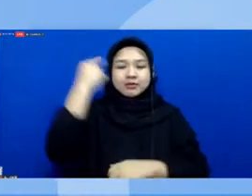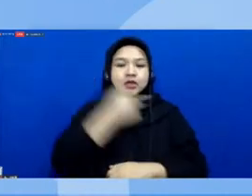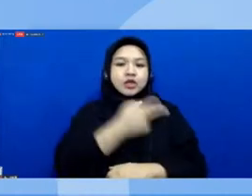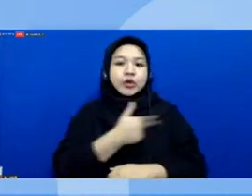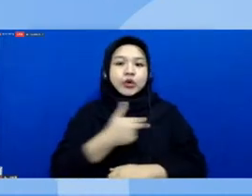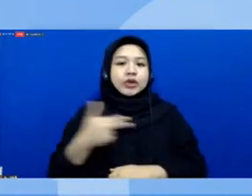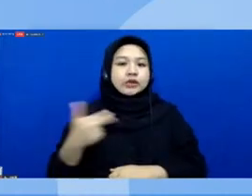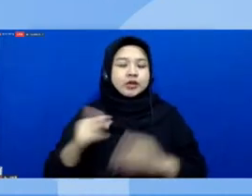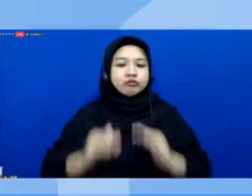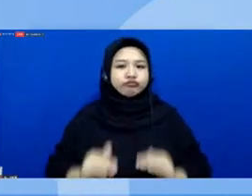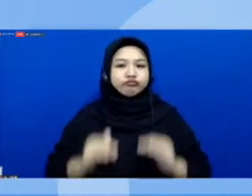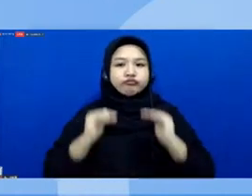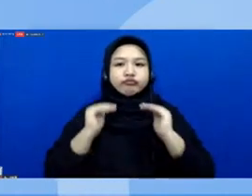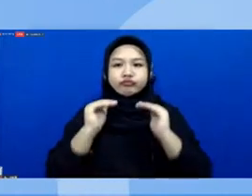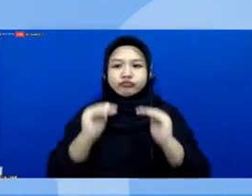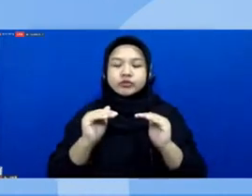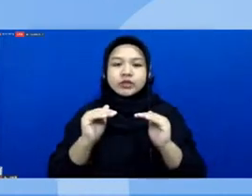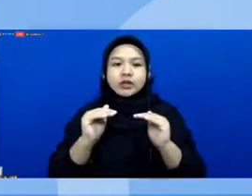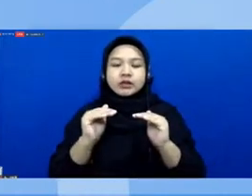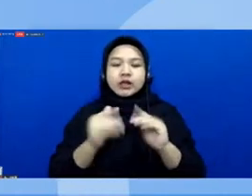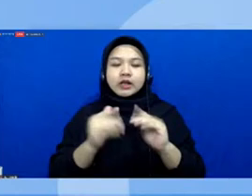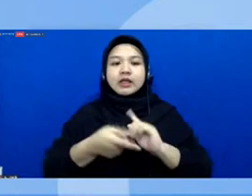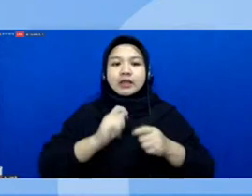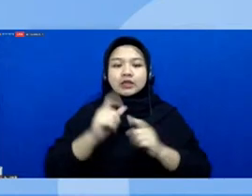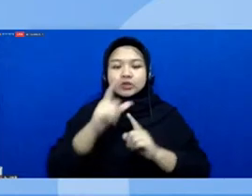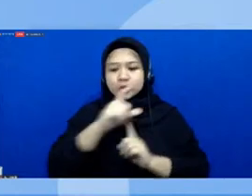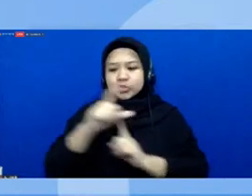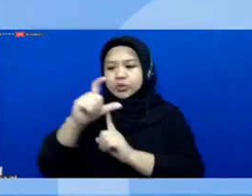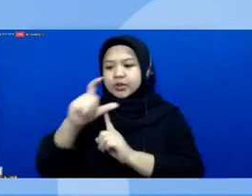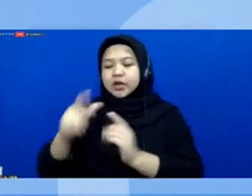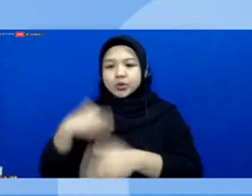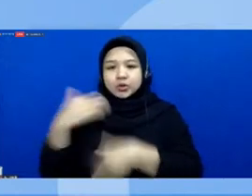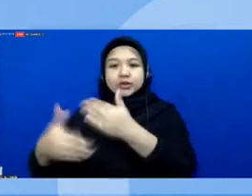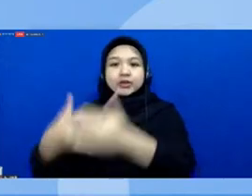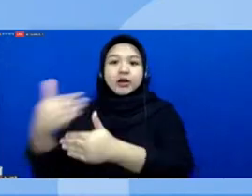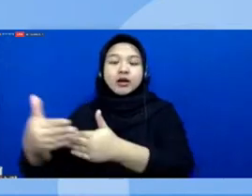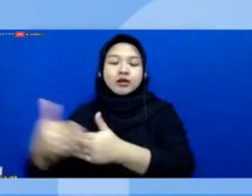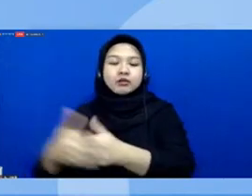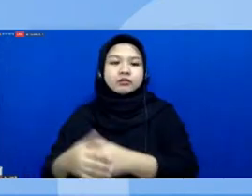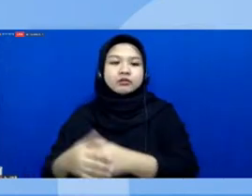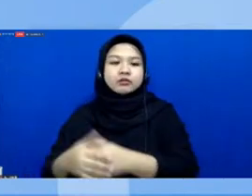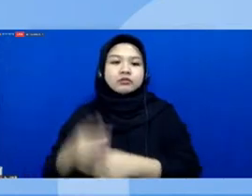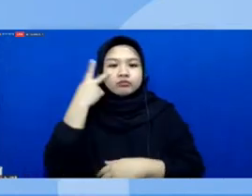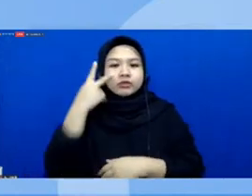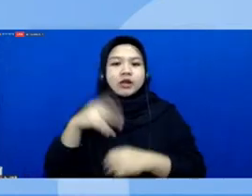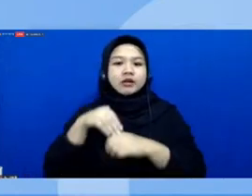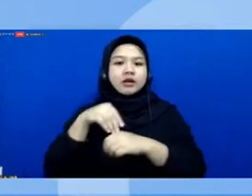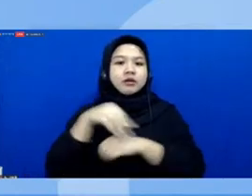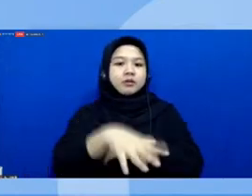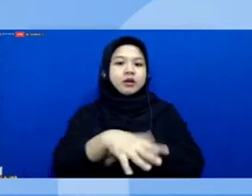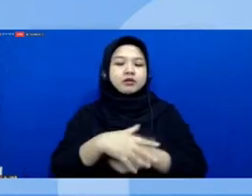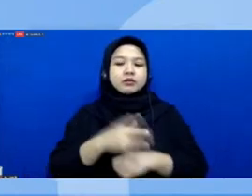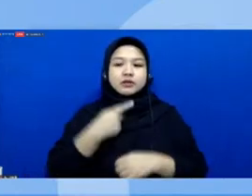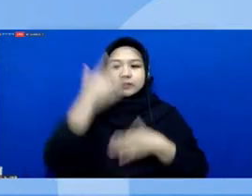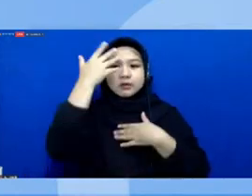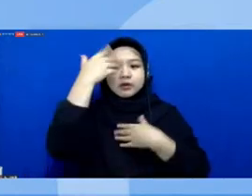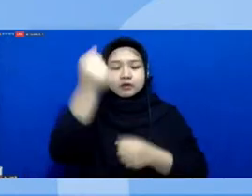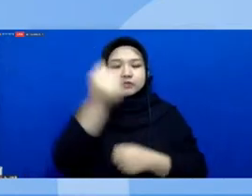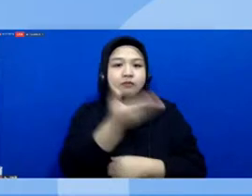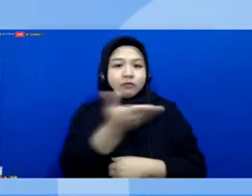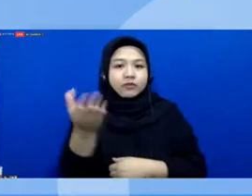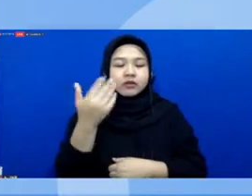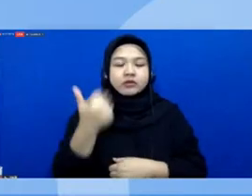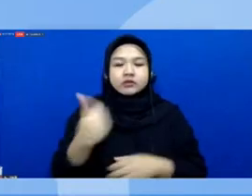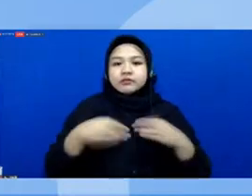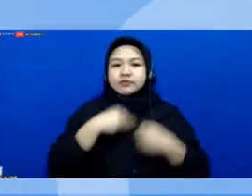tracing, and treatment to better fight COVID-19 and its impacts. We hope that you will benefit from the rich perspectives and the experiences